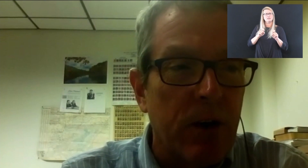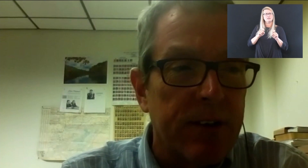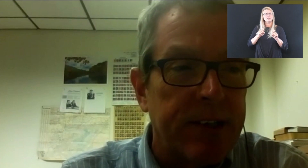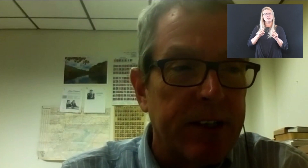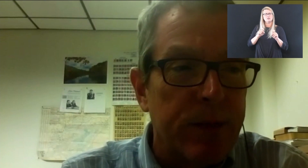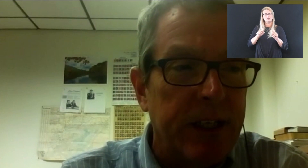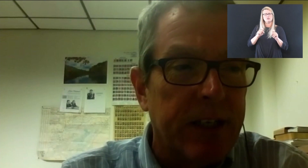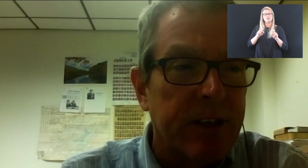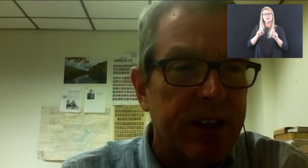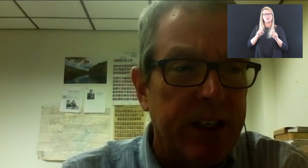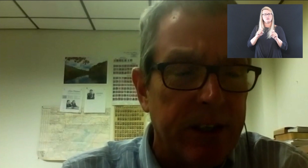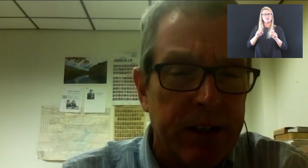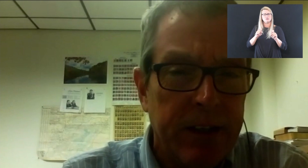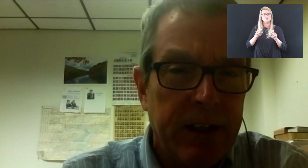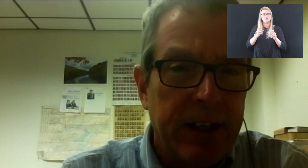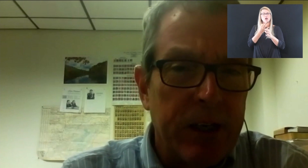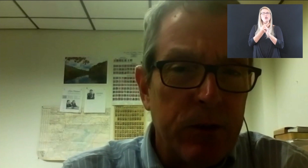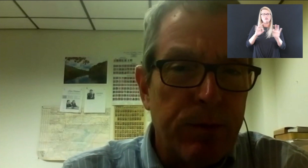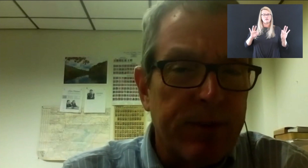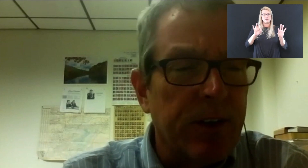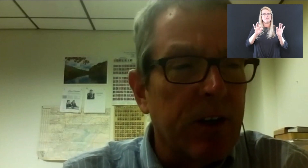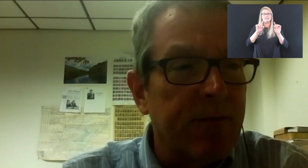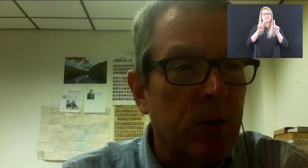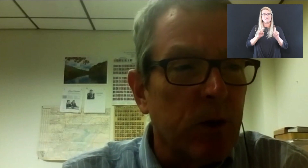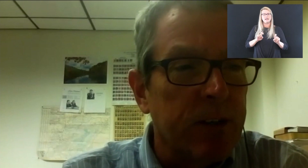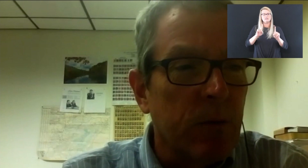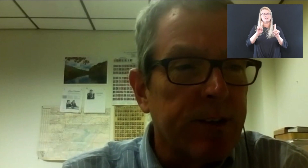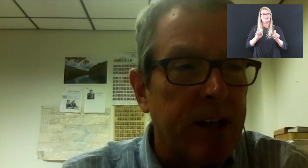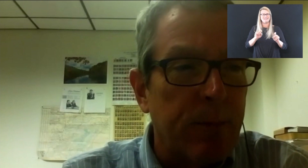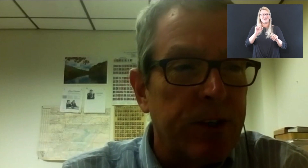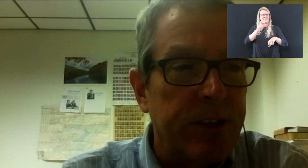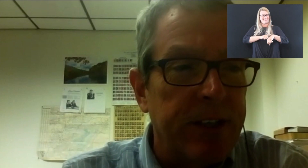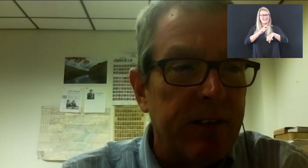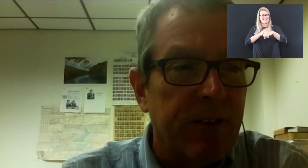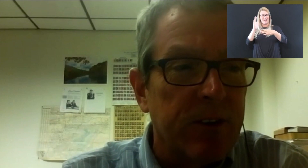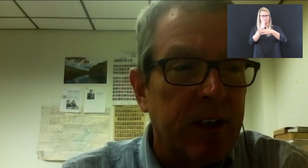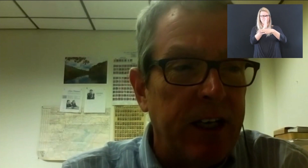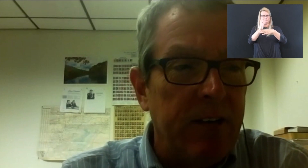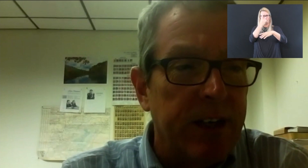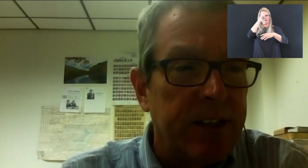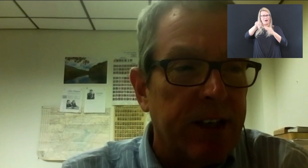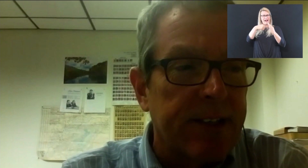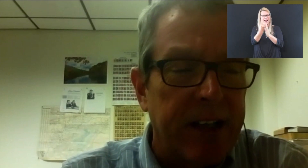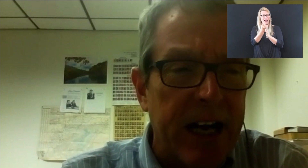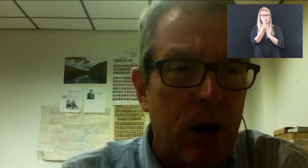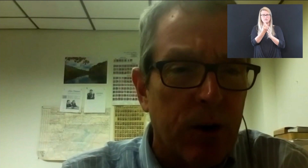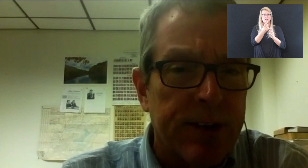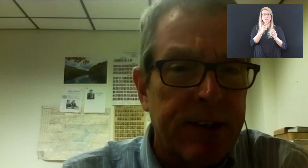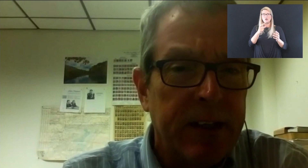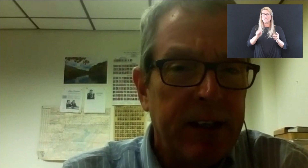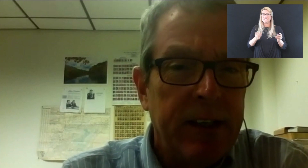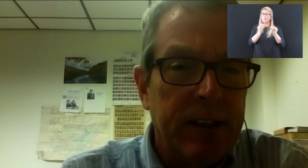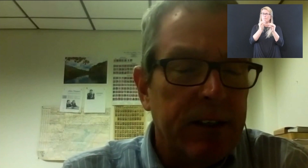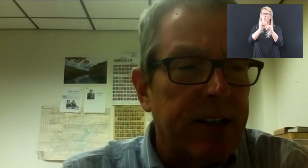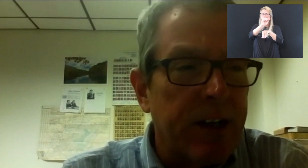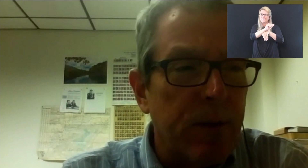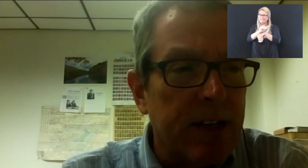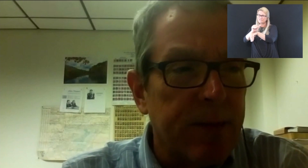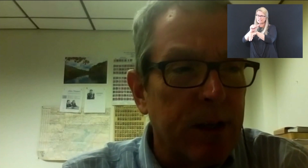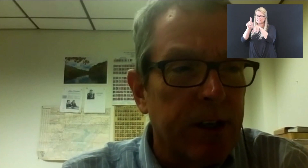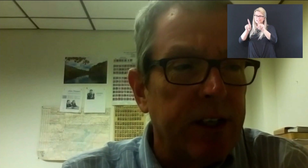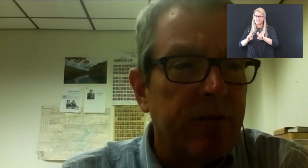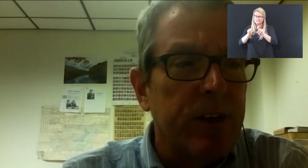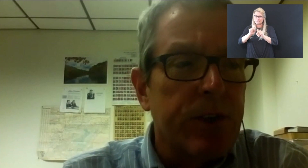site hours tend to be inconvenient, and they would prefer if there was an opportunity for evening testing hours. Is